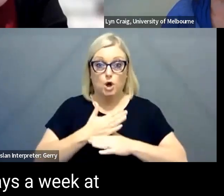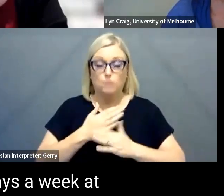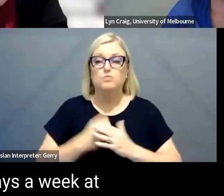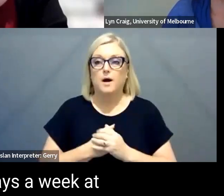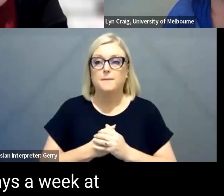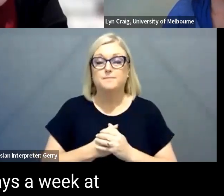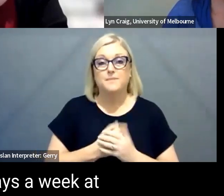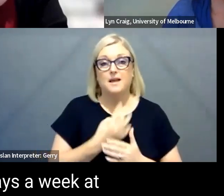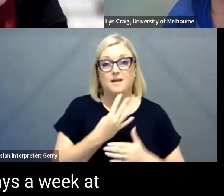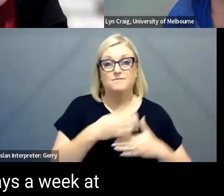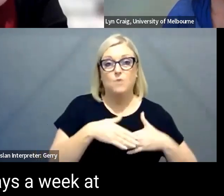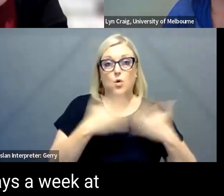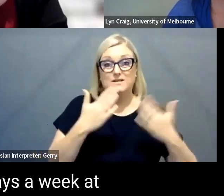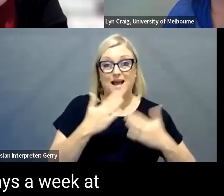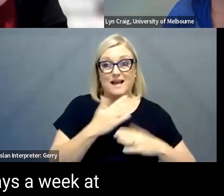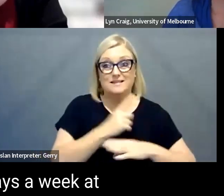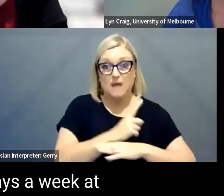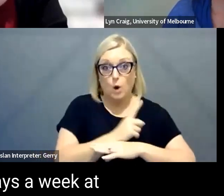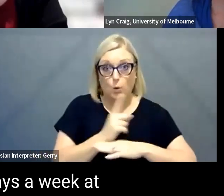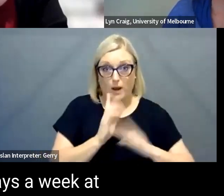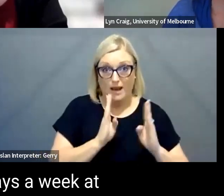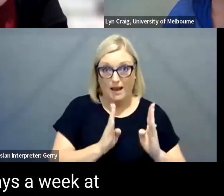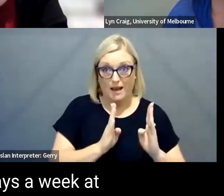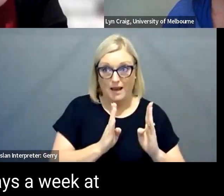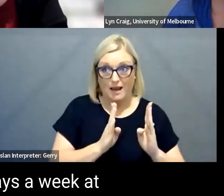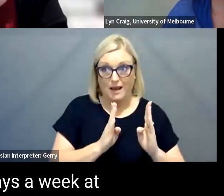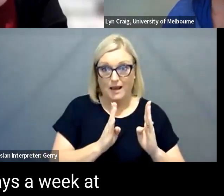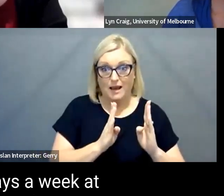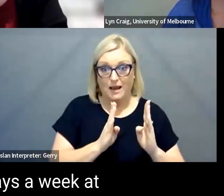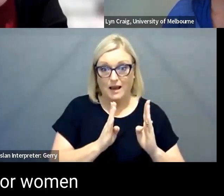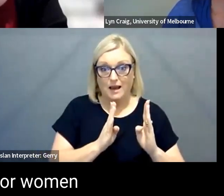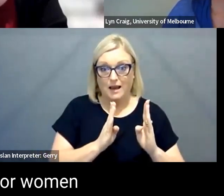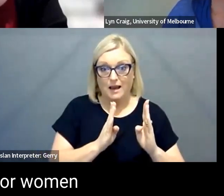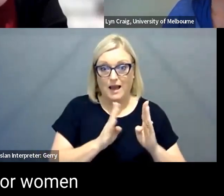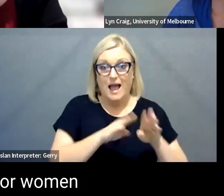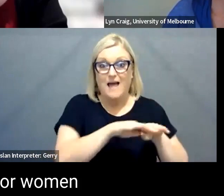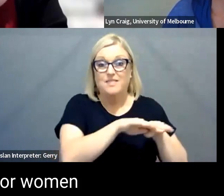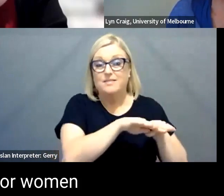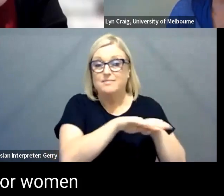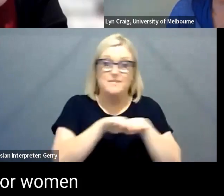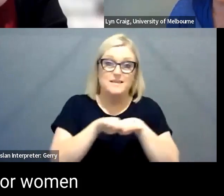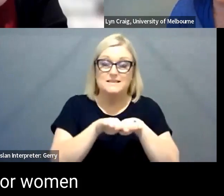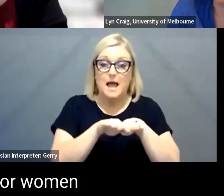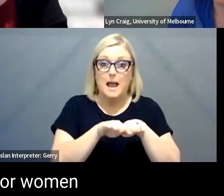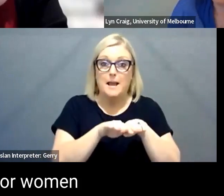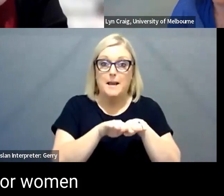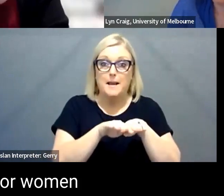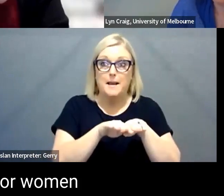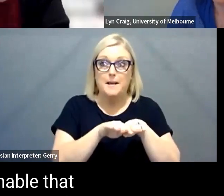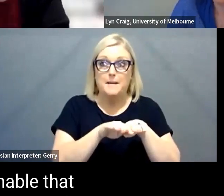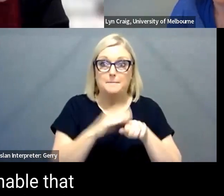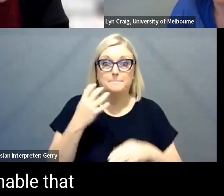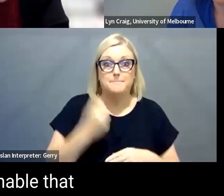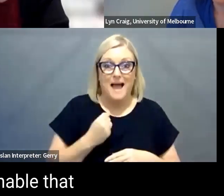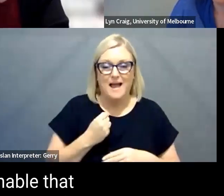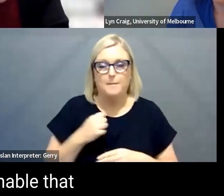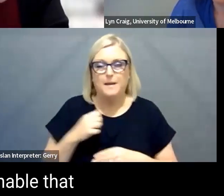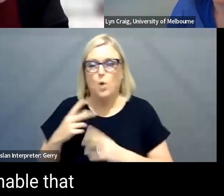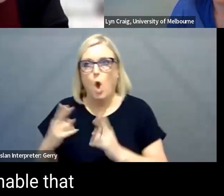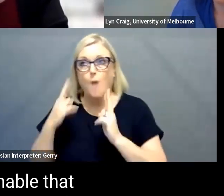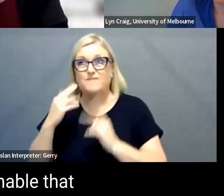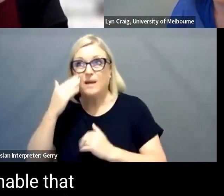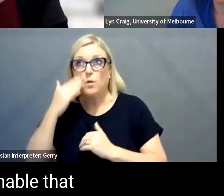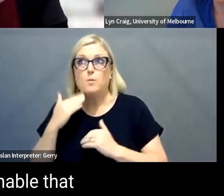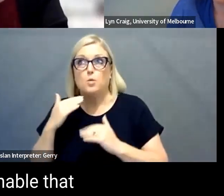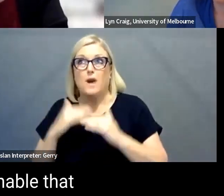week at the same pay, not at lesser pay, and ideally for women it would be at more pay, but it's to enable